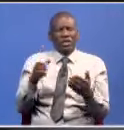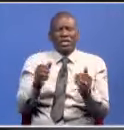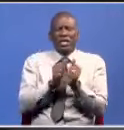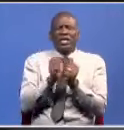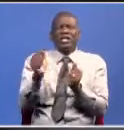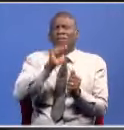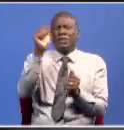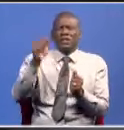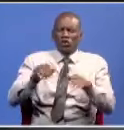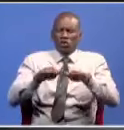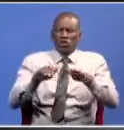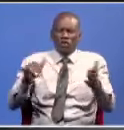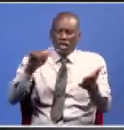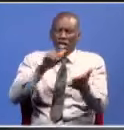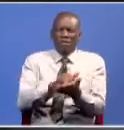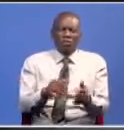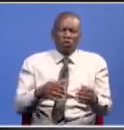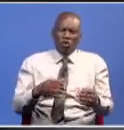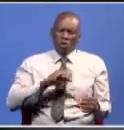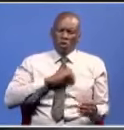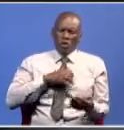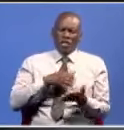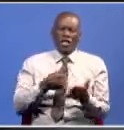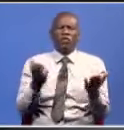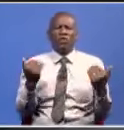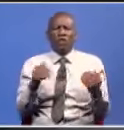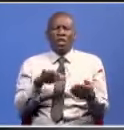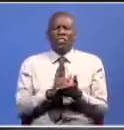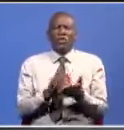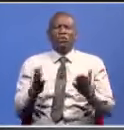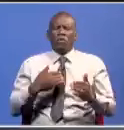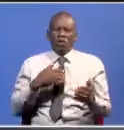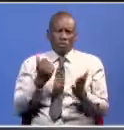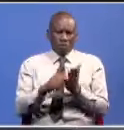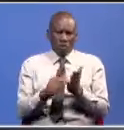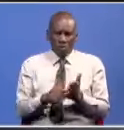is actually where we have reservations, because